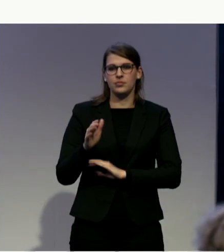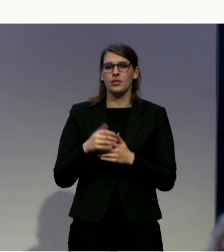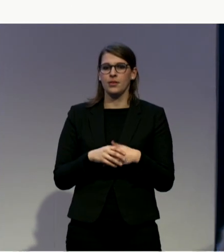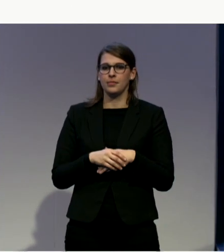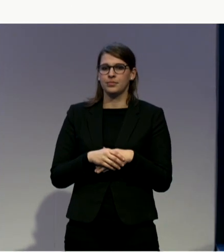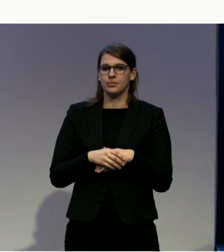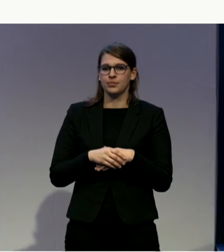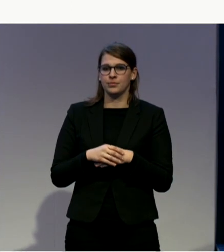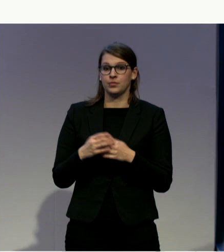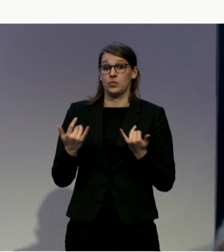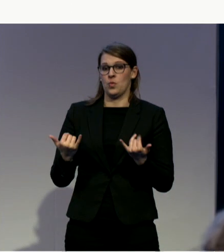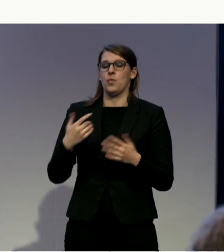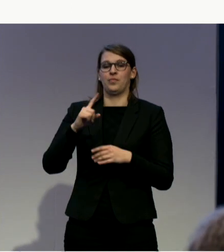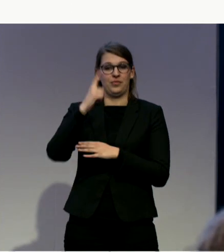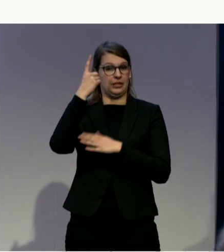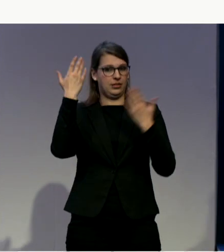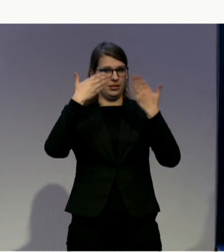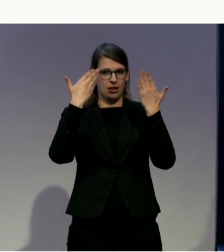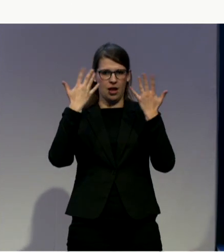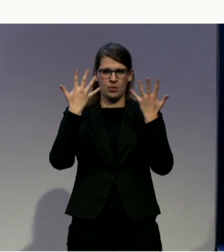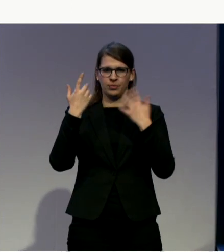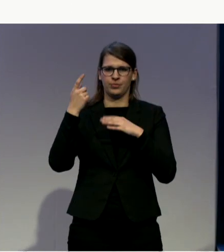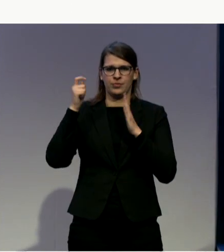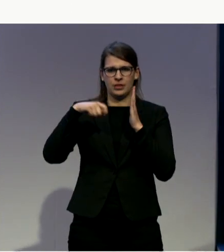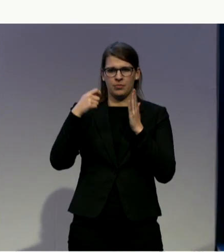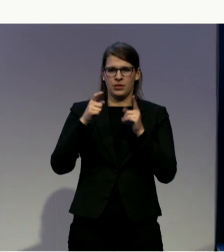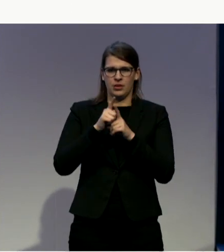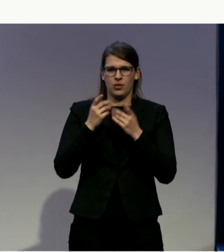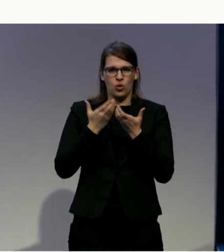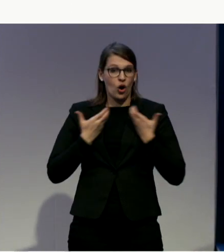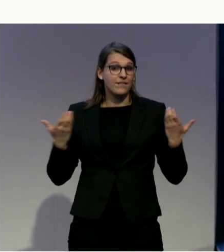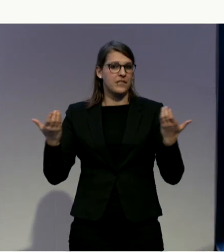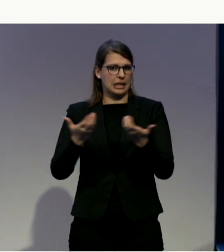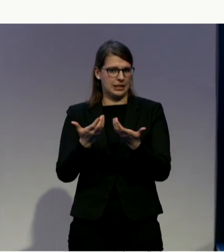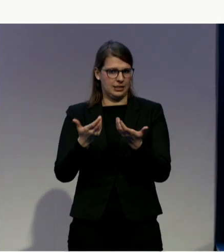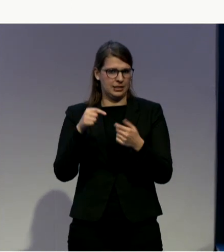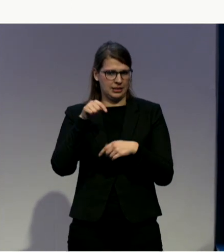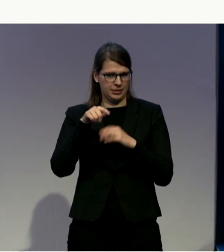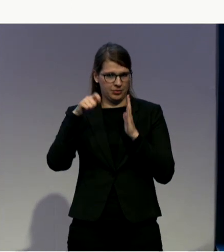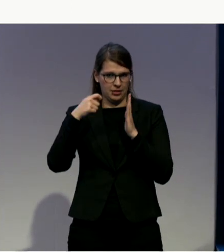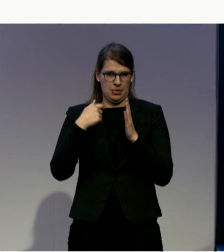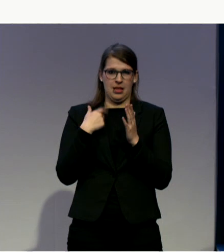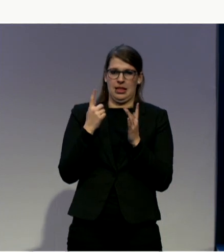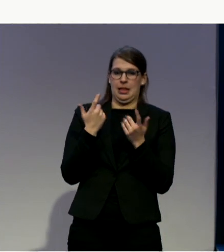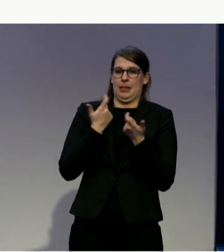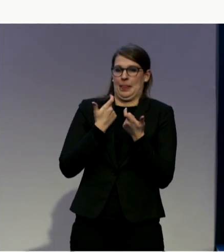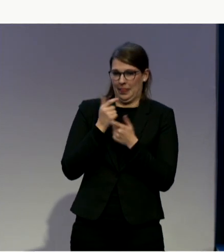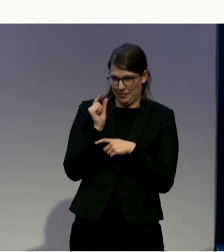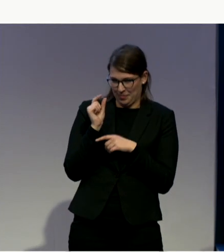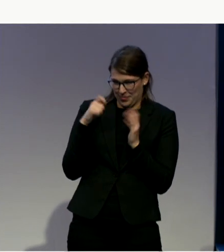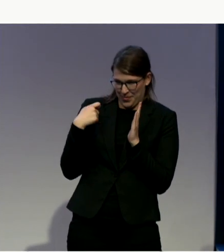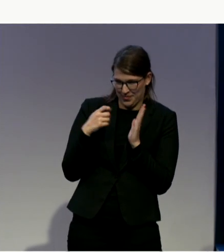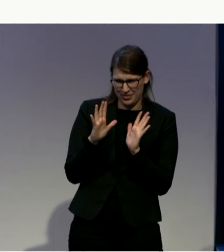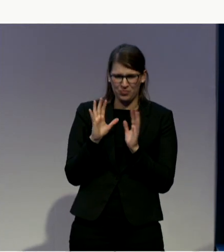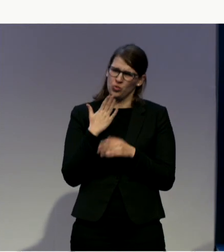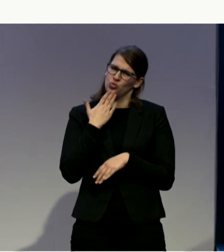day, which is a comedy and just so well made, and I think challenges the